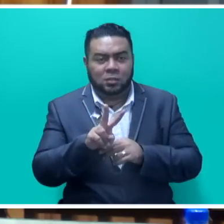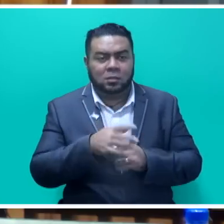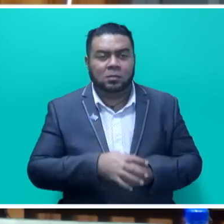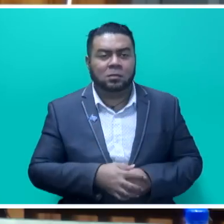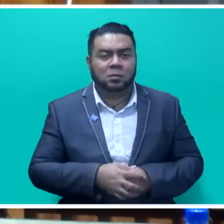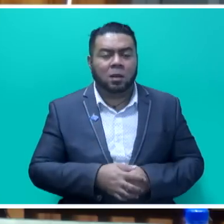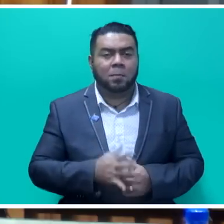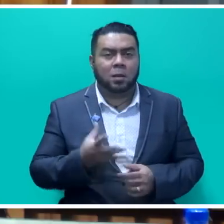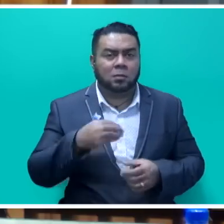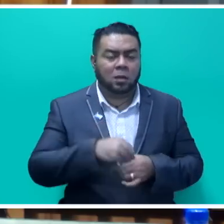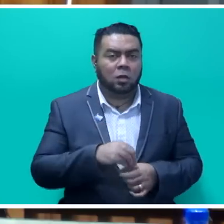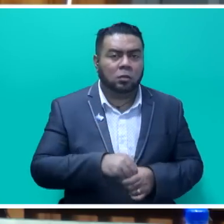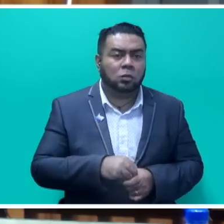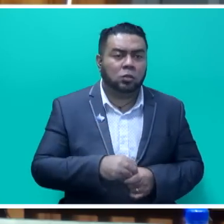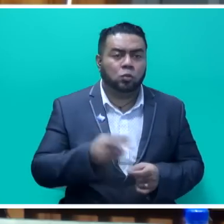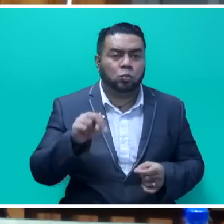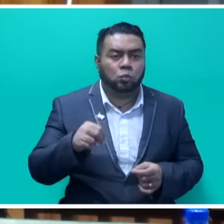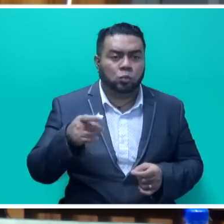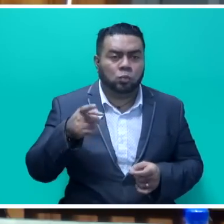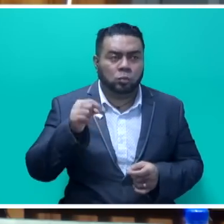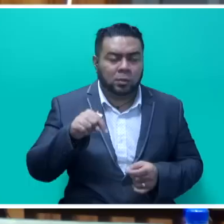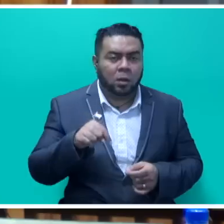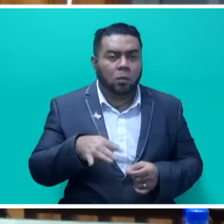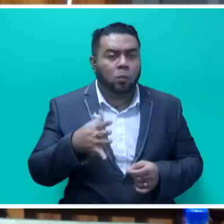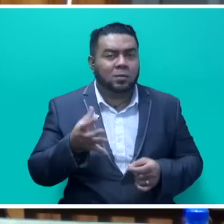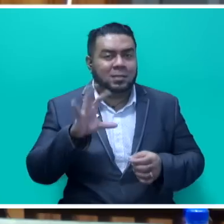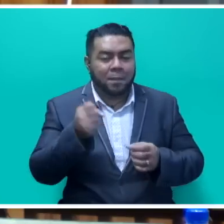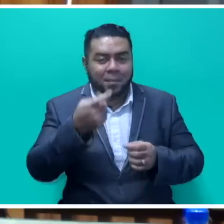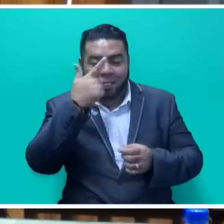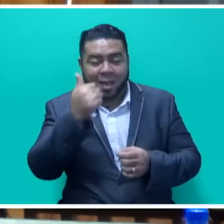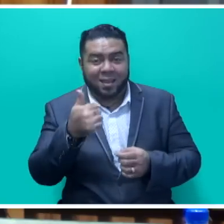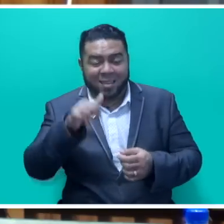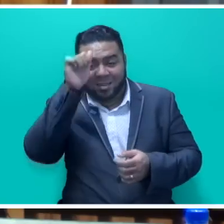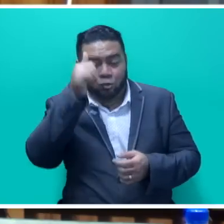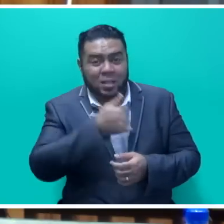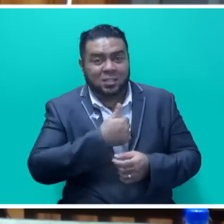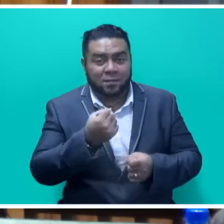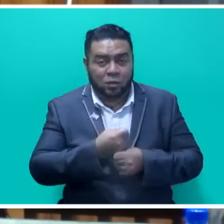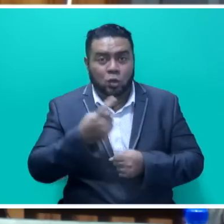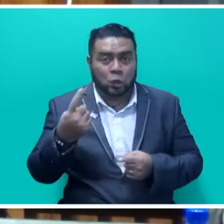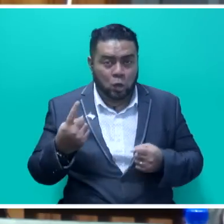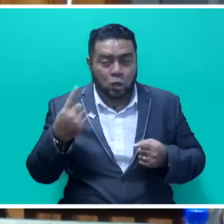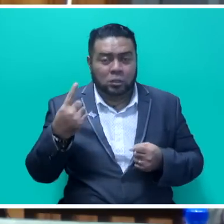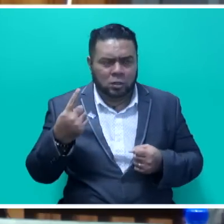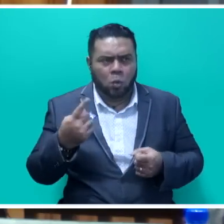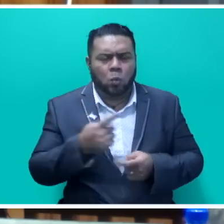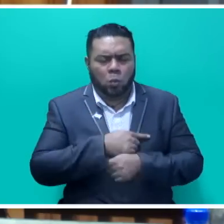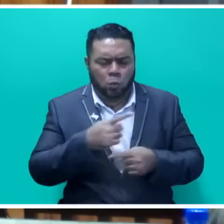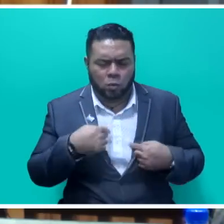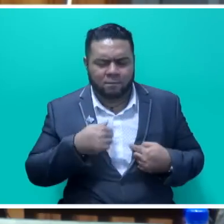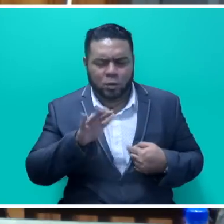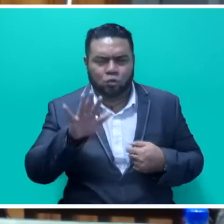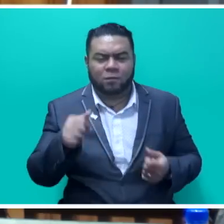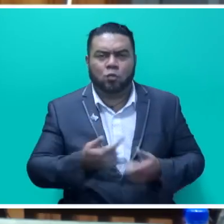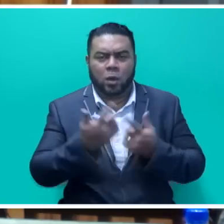the reforms needed to realize that, with some luck and the grace of God, a future of great possibilities